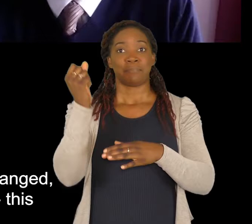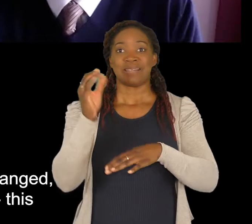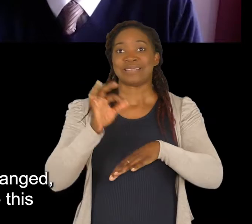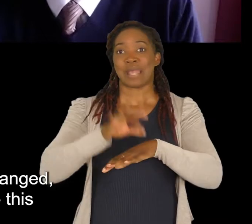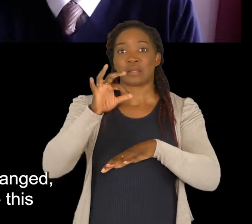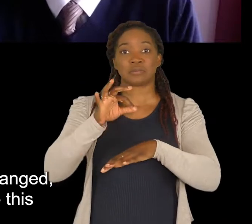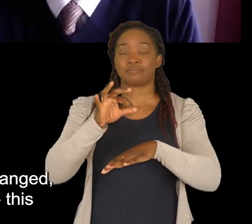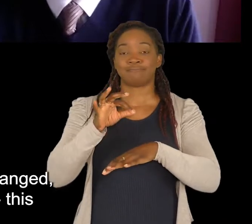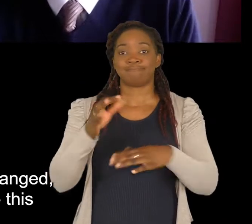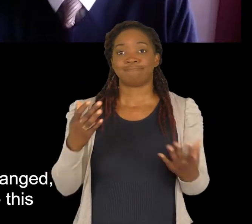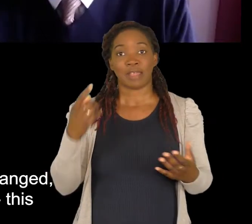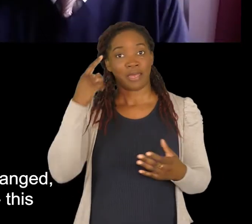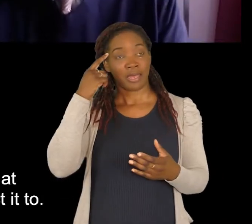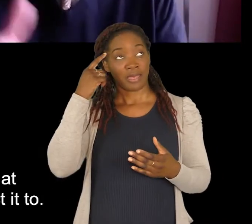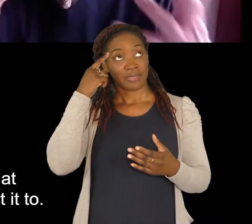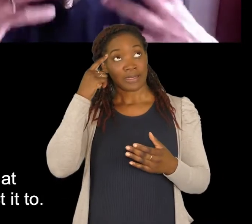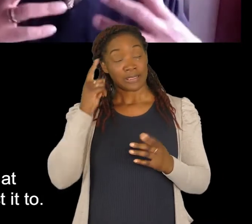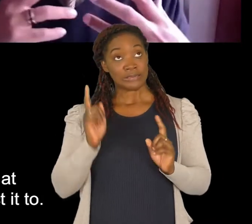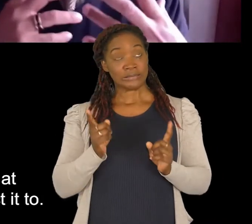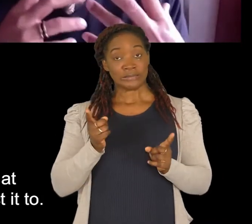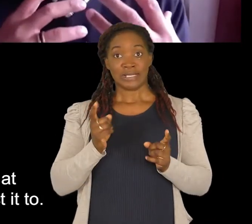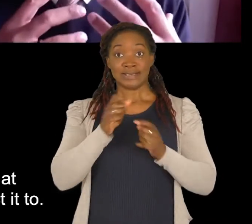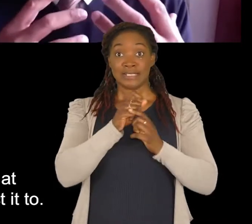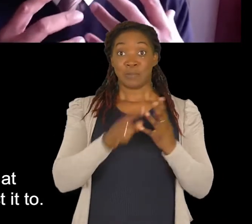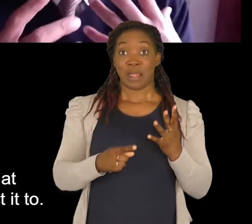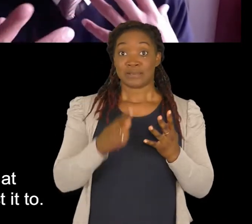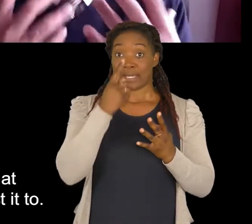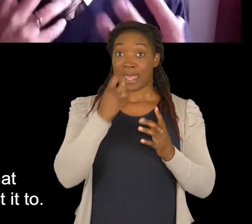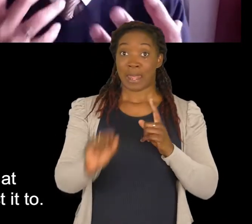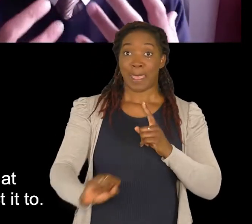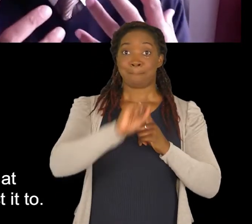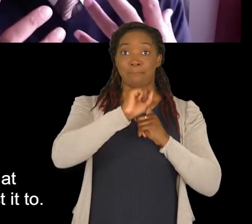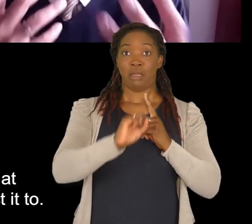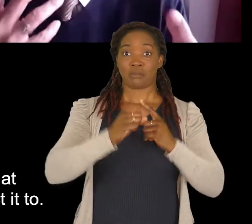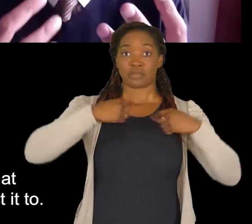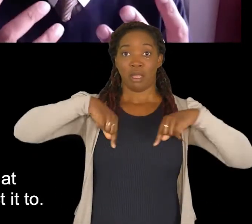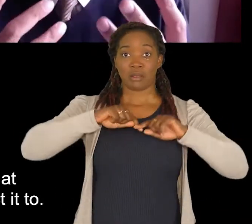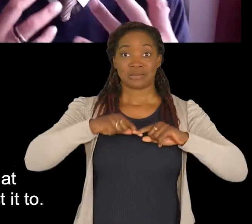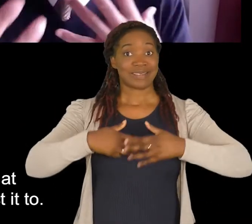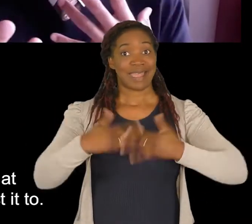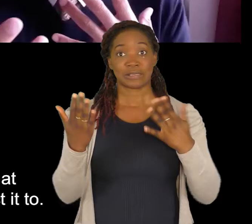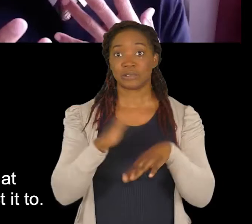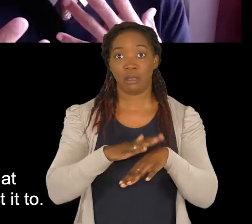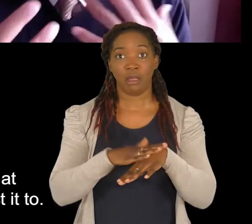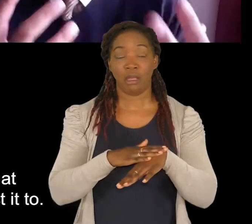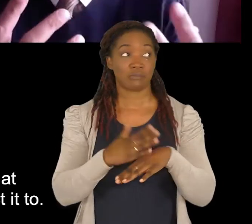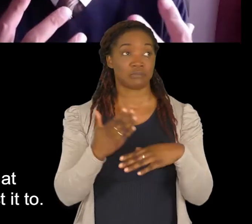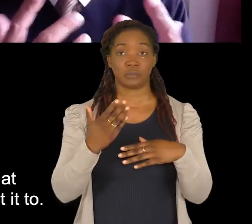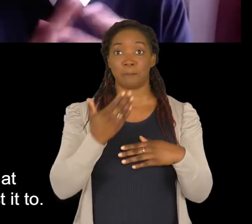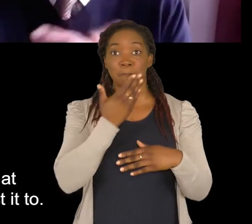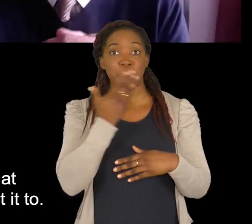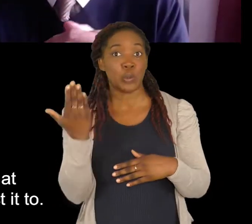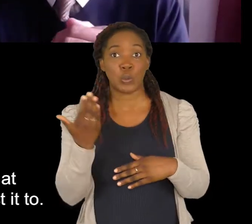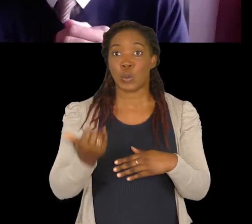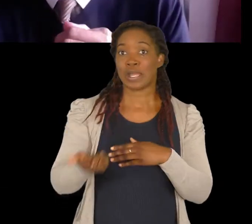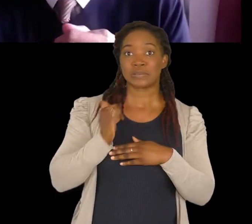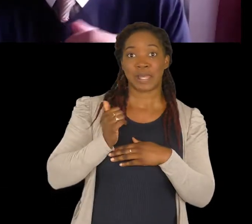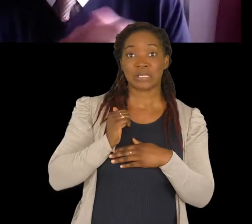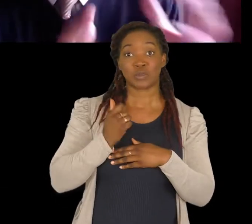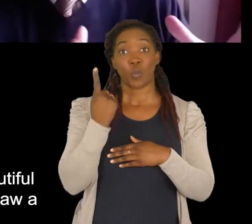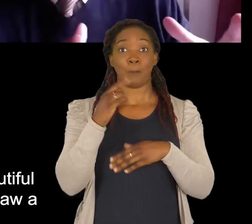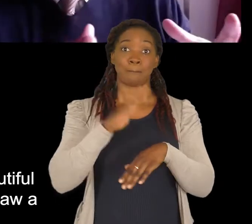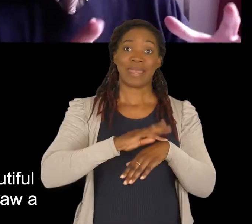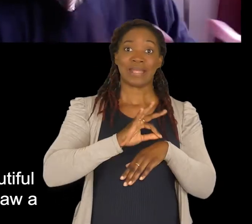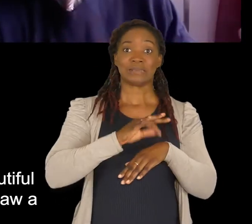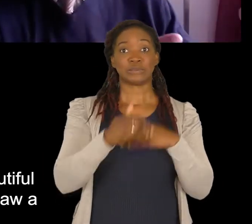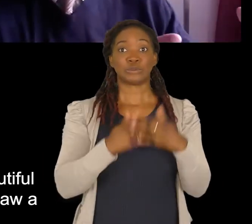within seconds. And I think, you know, this is the thing with disability, is that it can impact us at any time, at any moment, when we least expect it to. You